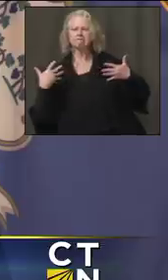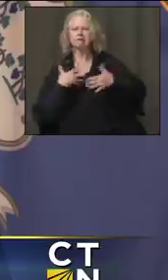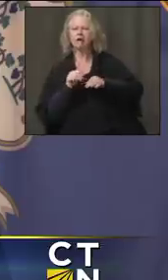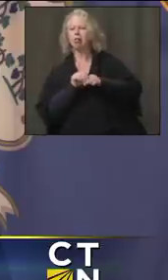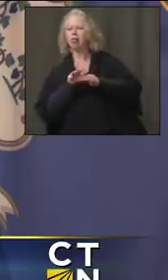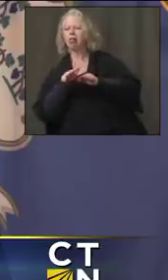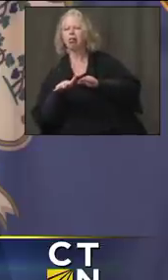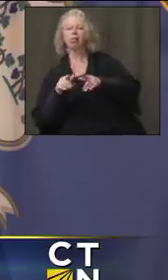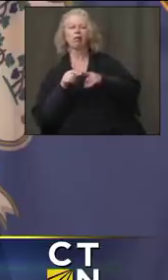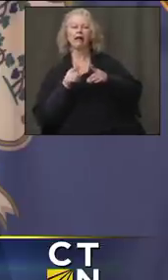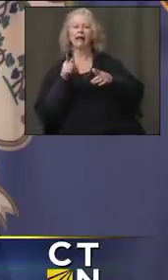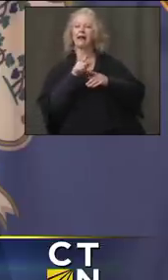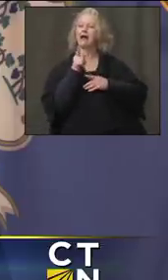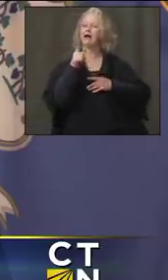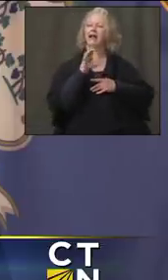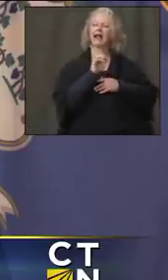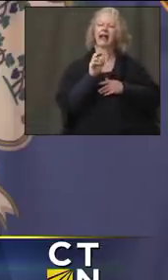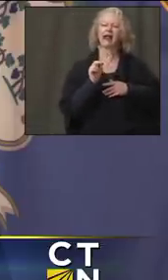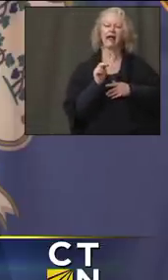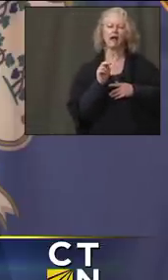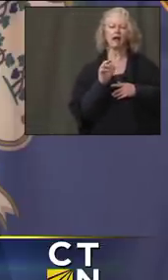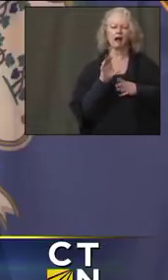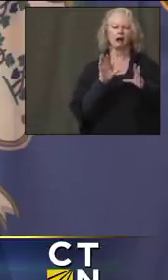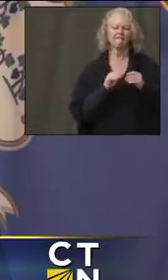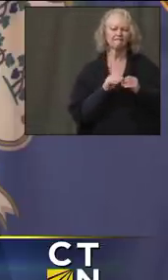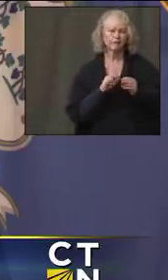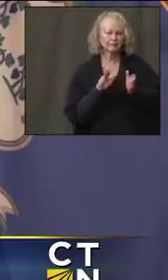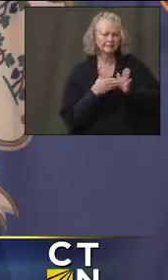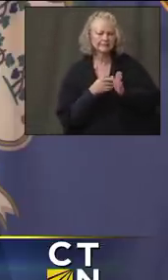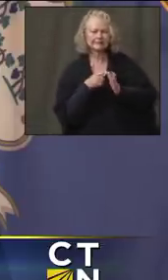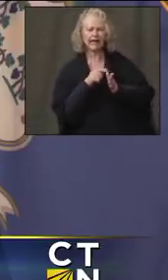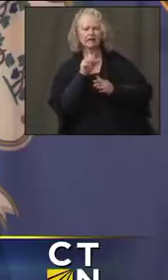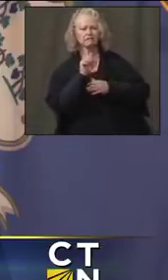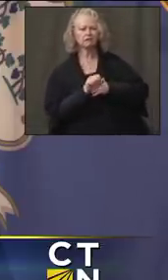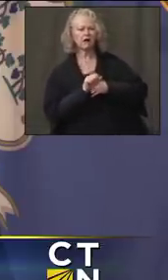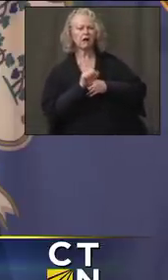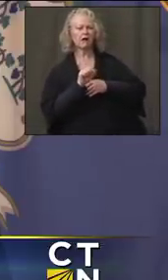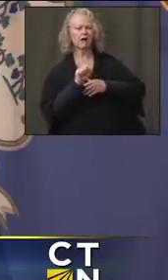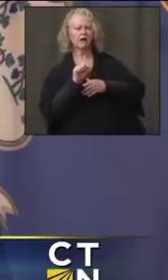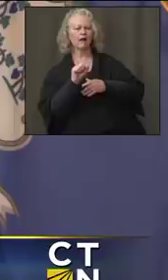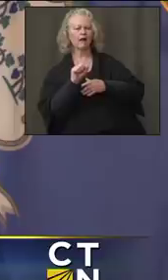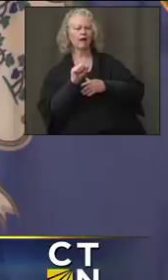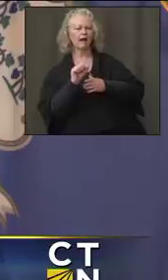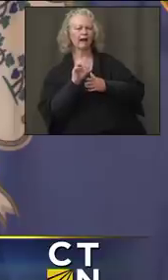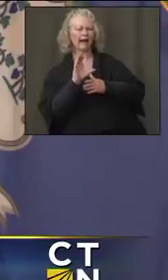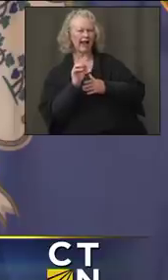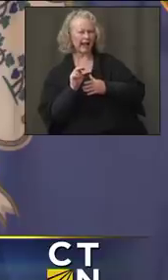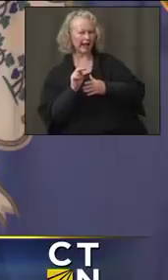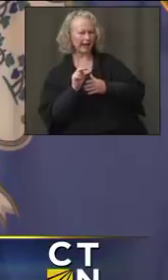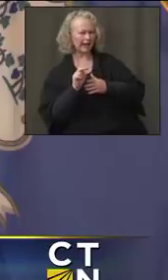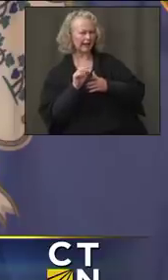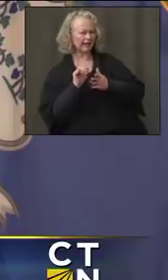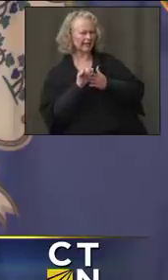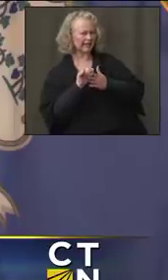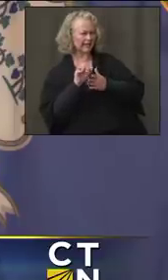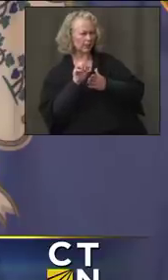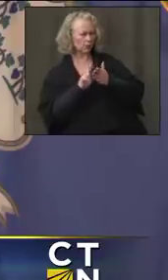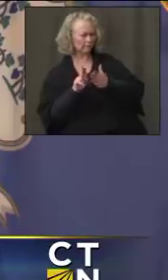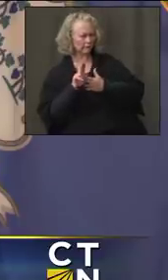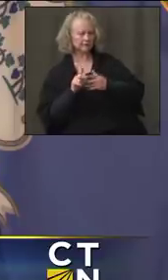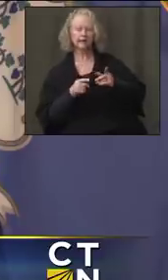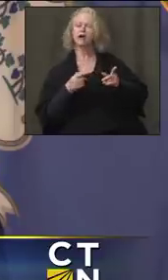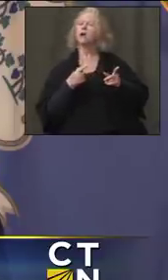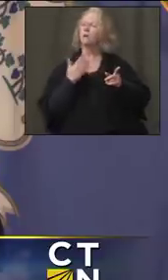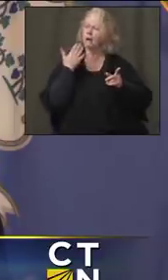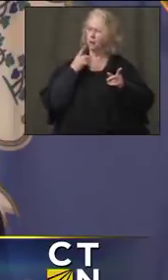the Connecticut Convention Center and Southern Connecticut State? A few of these, including St. Francis